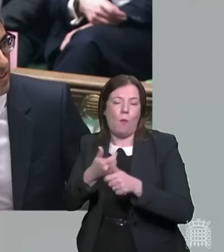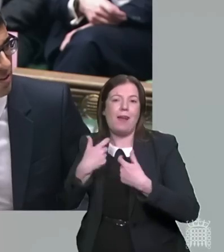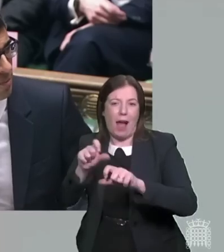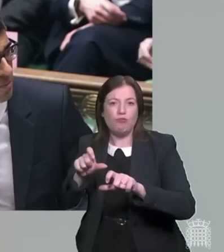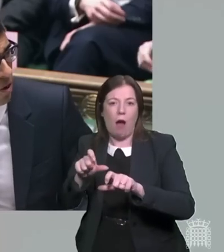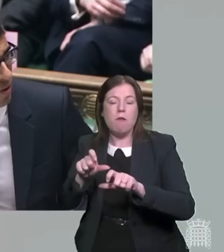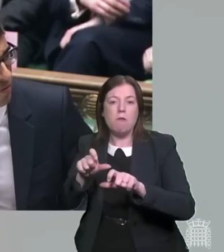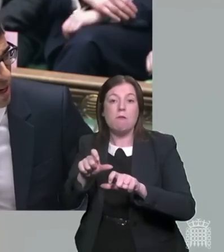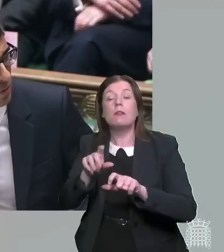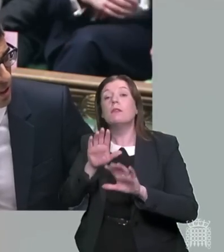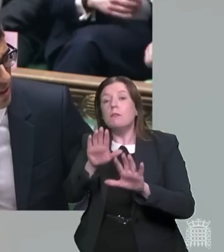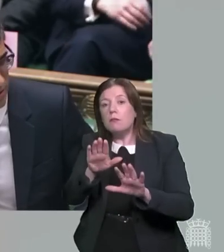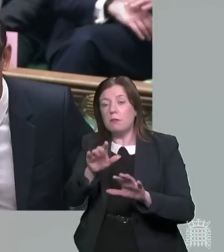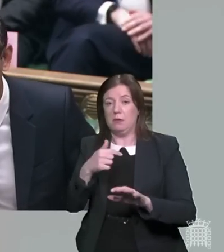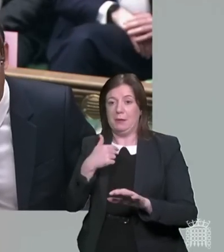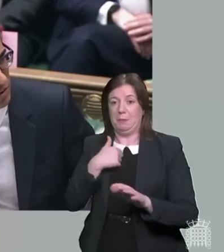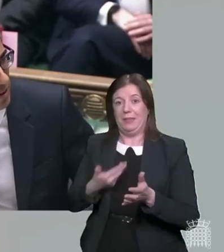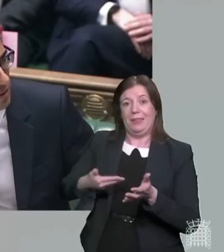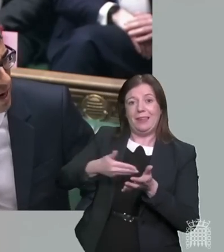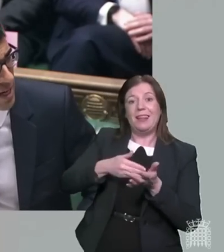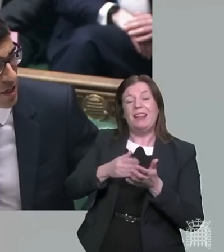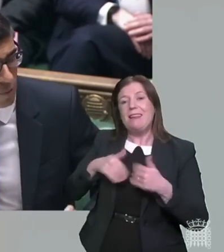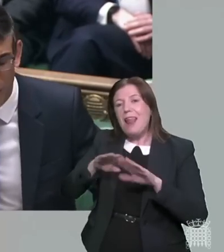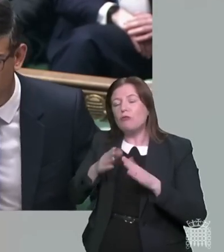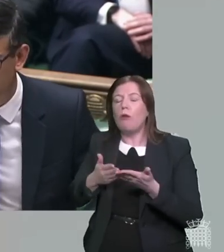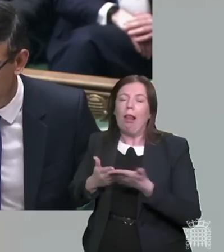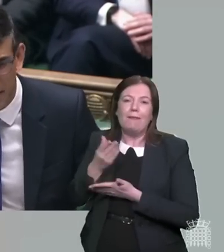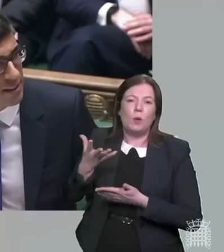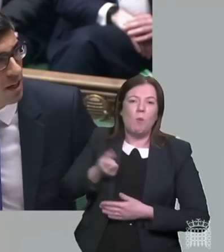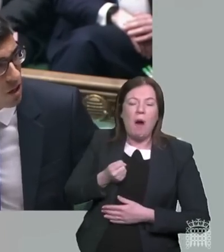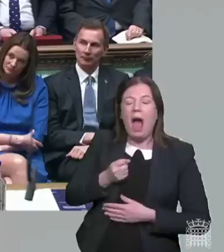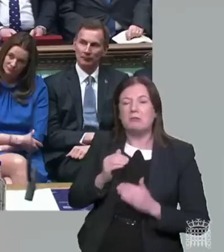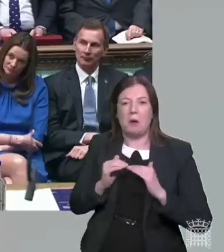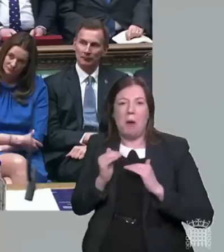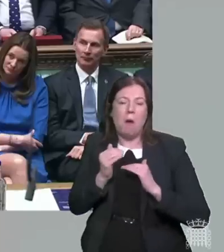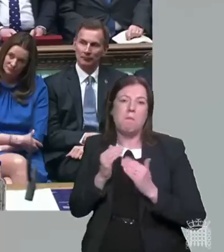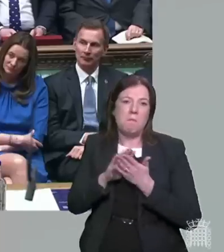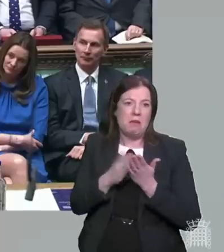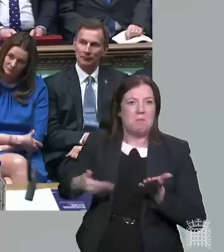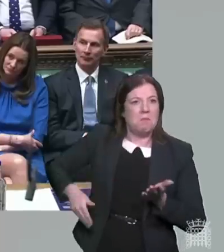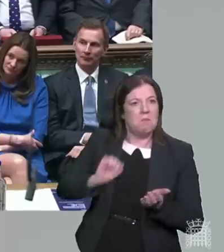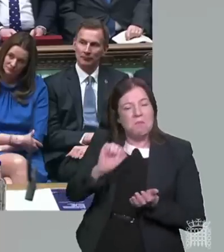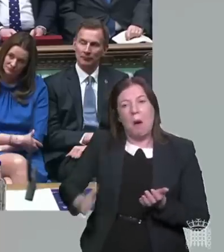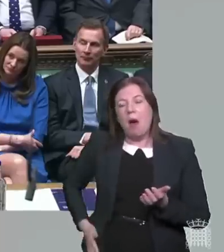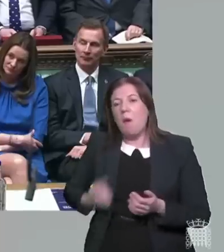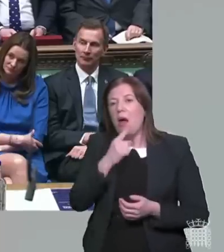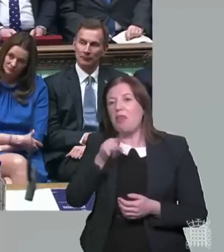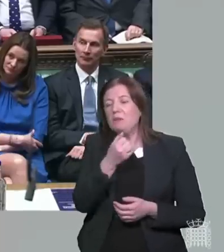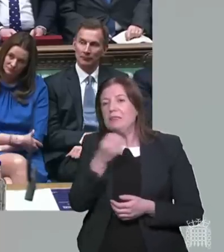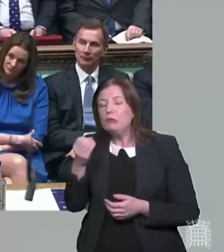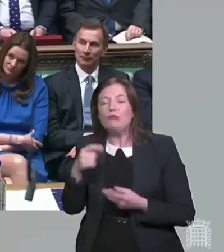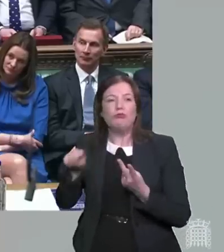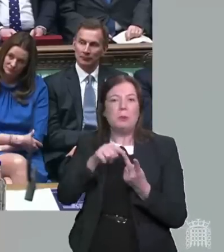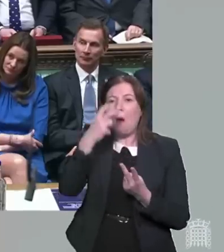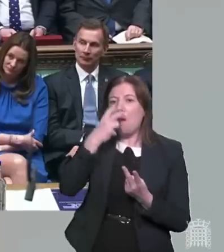And this comes on top of record increases in the national living wage, worth about £1,600, and supporting our pensioners and the most